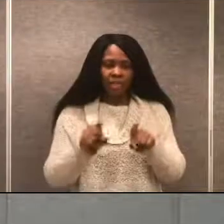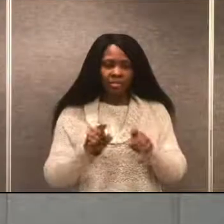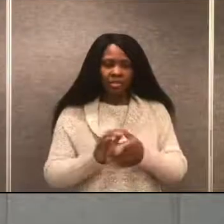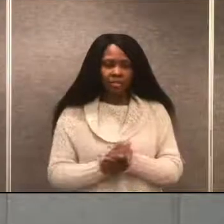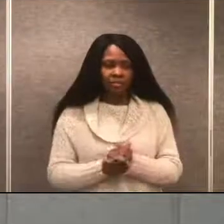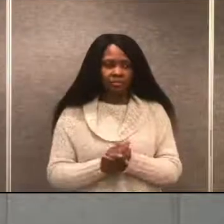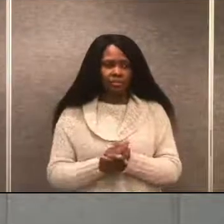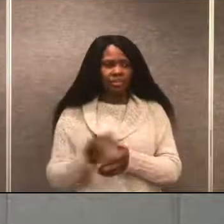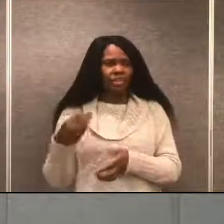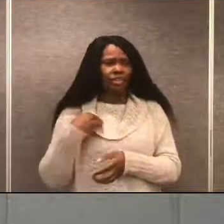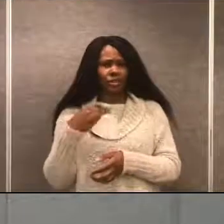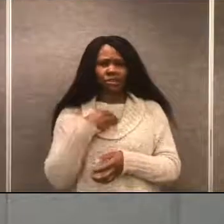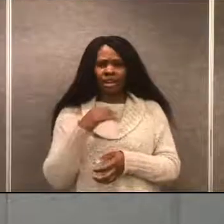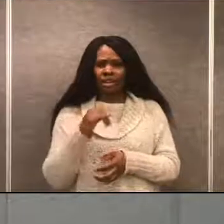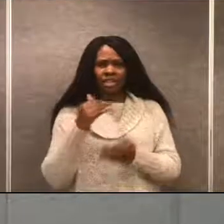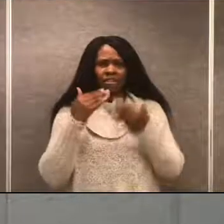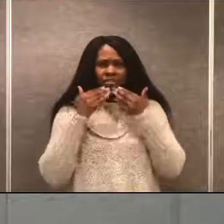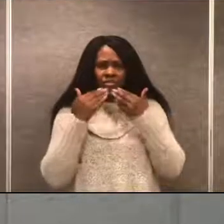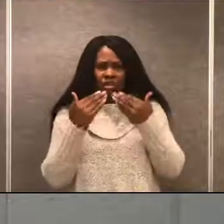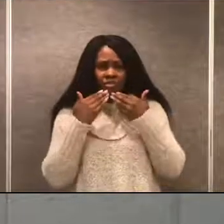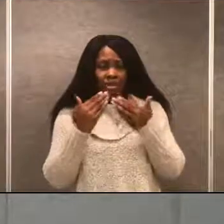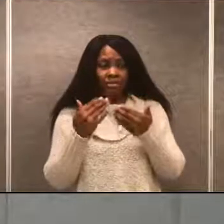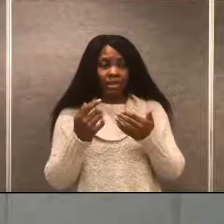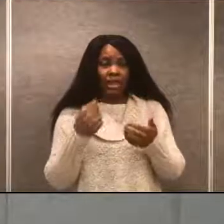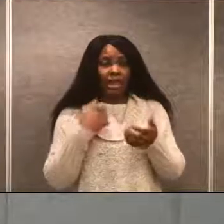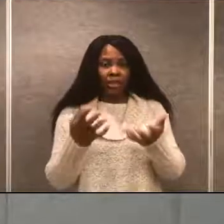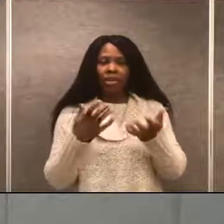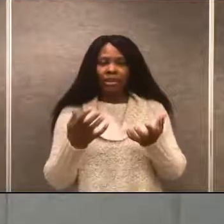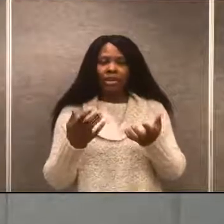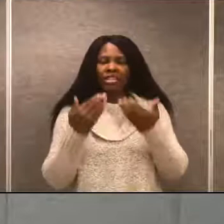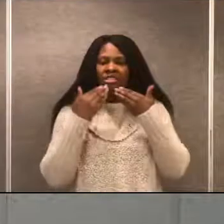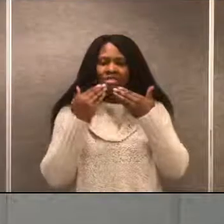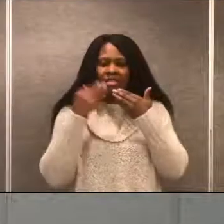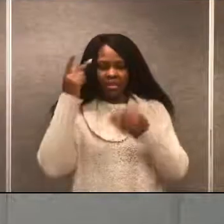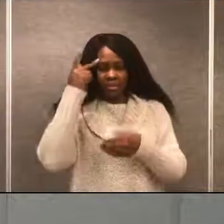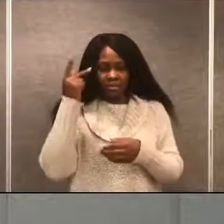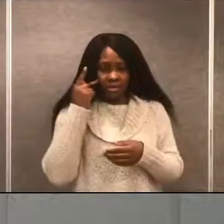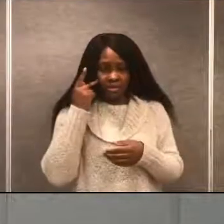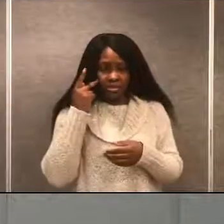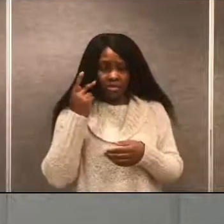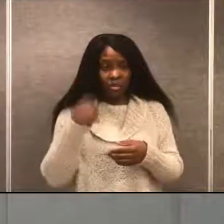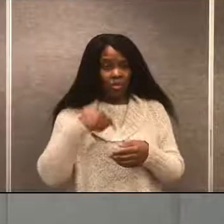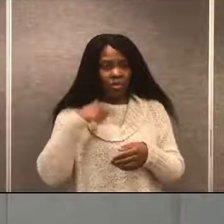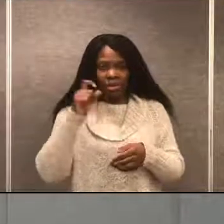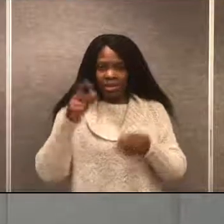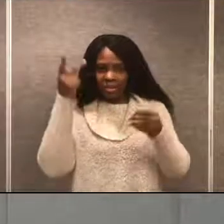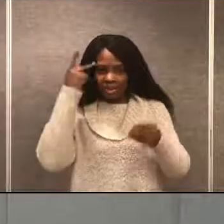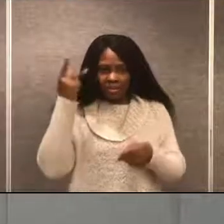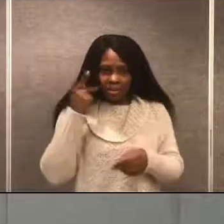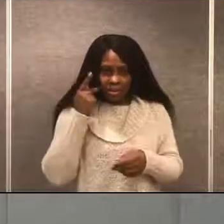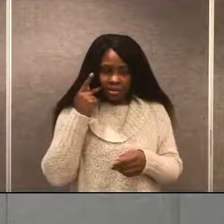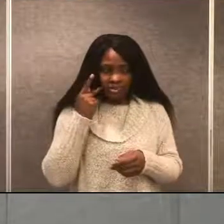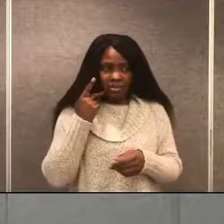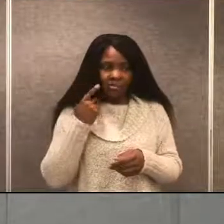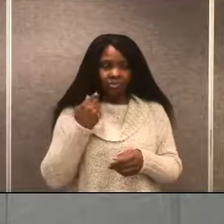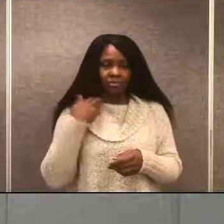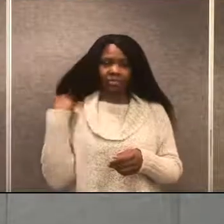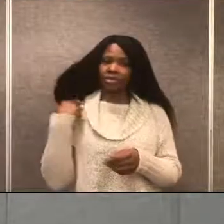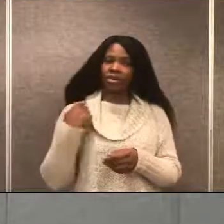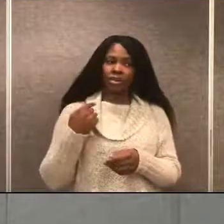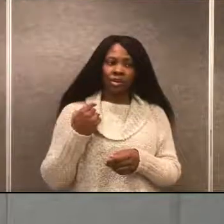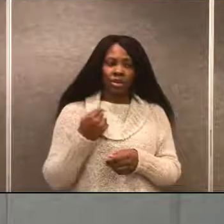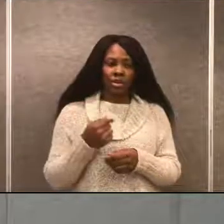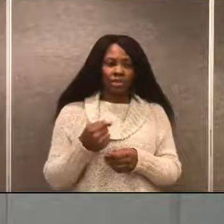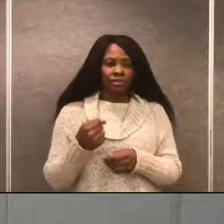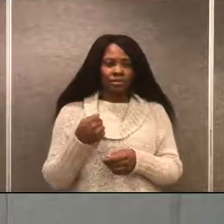statement, and I just want to just thank the parents for what they do. Right. This work could not get done without the parents, and sometimes we don't think to say thank you,